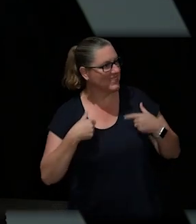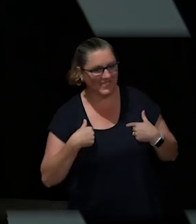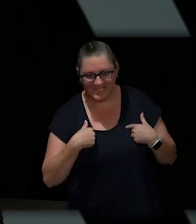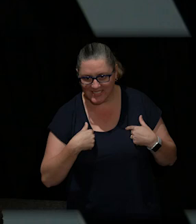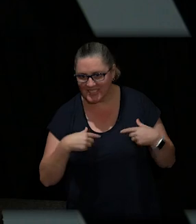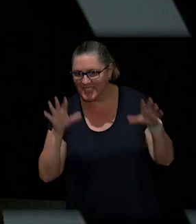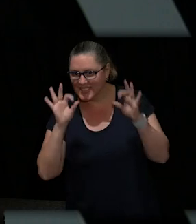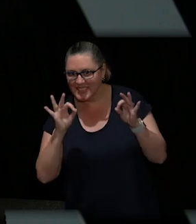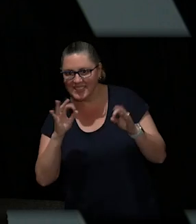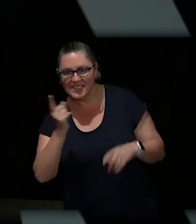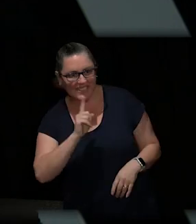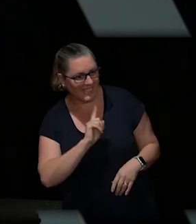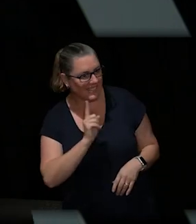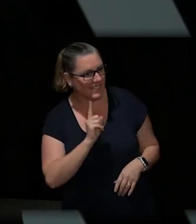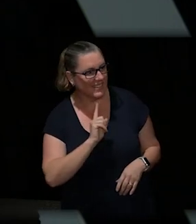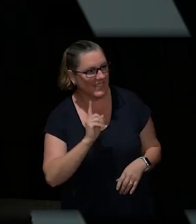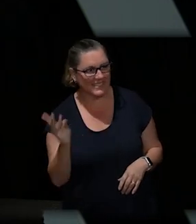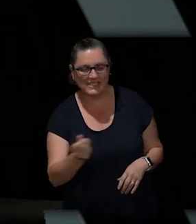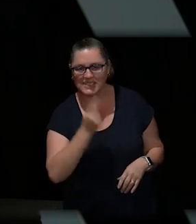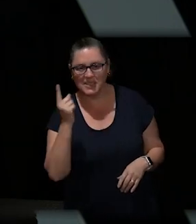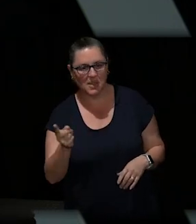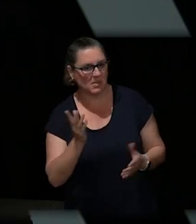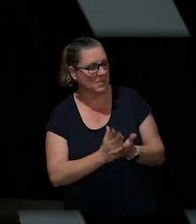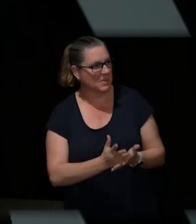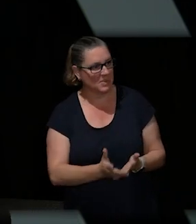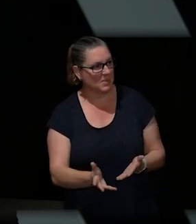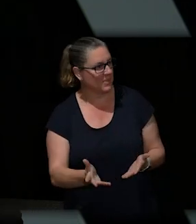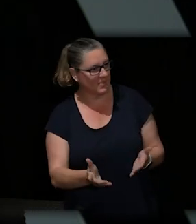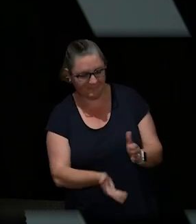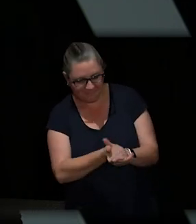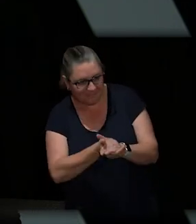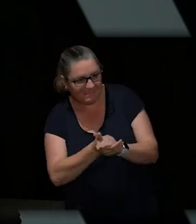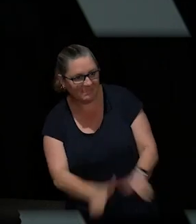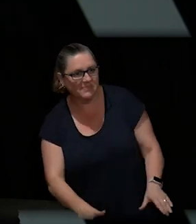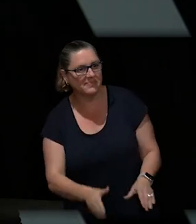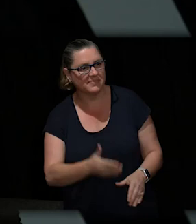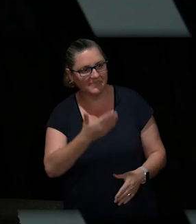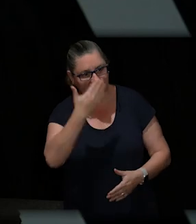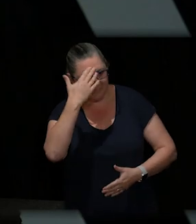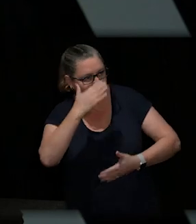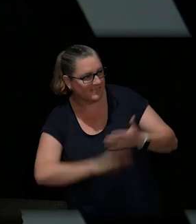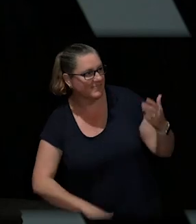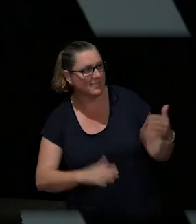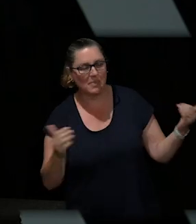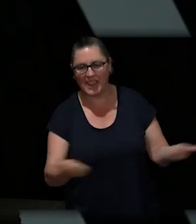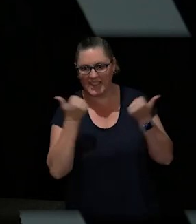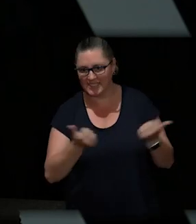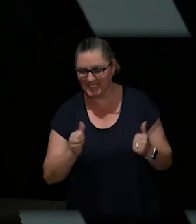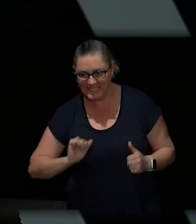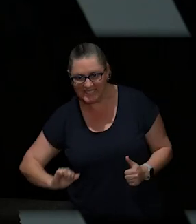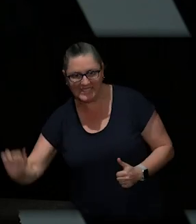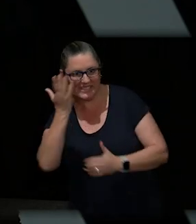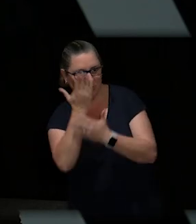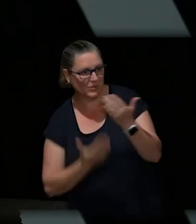somebody as accomplished and experienced, and what a story to tell as our guest